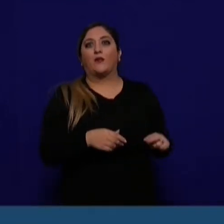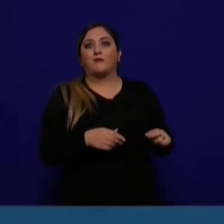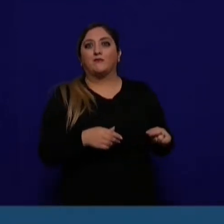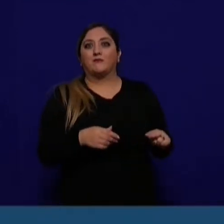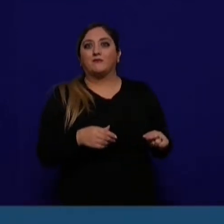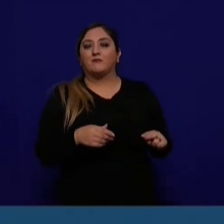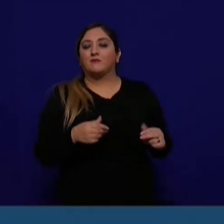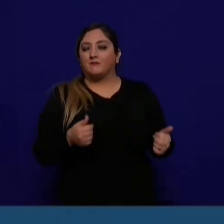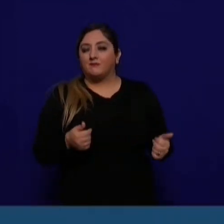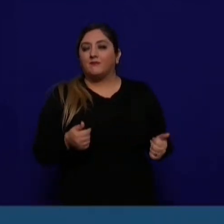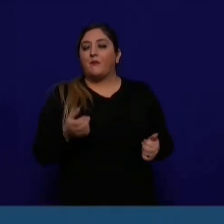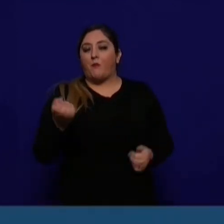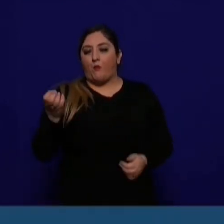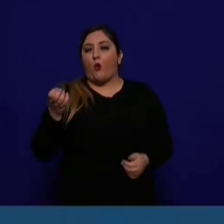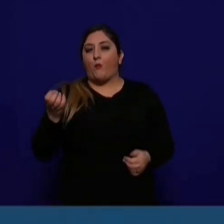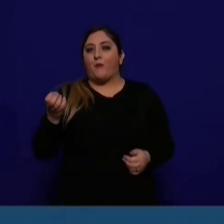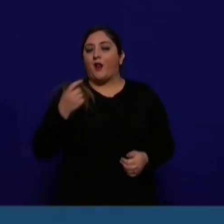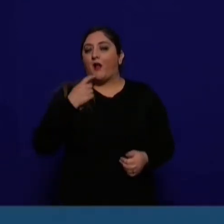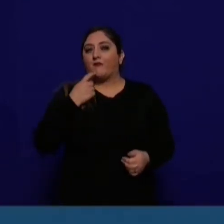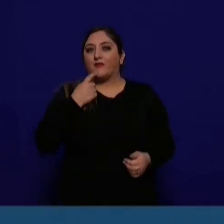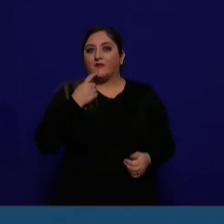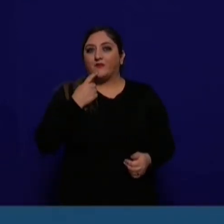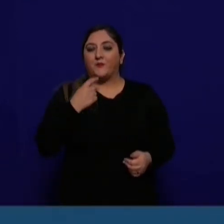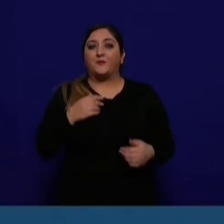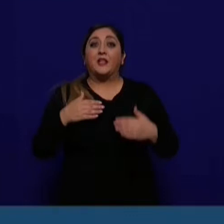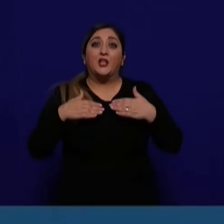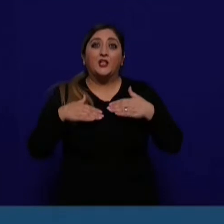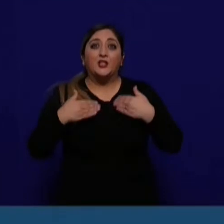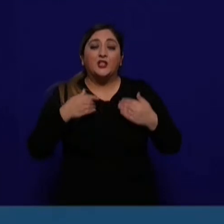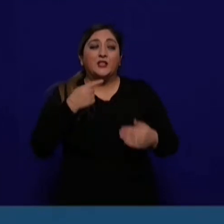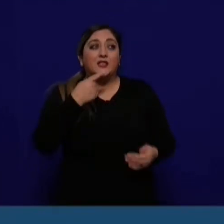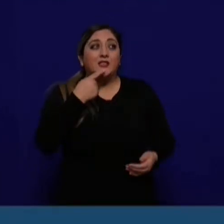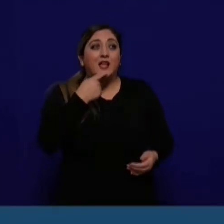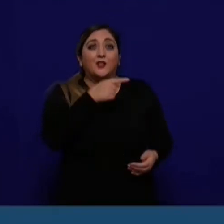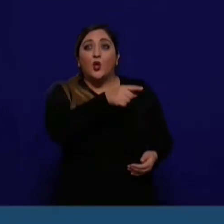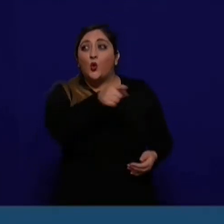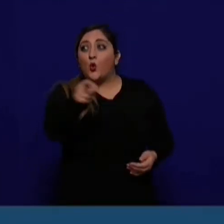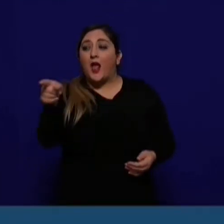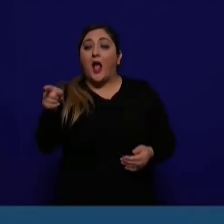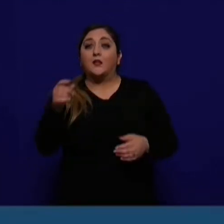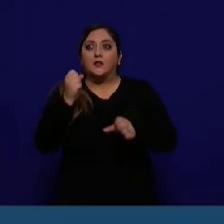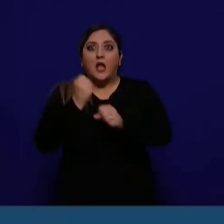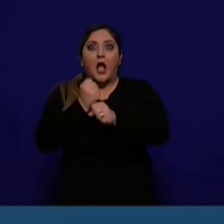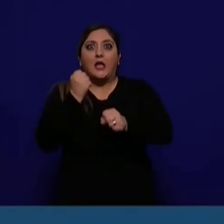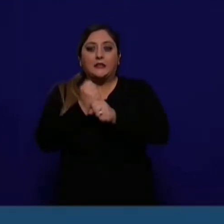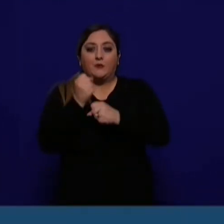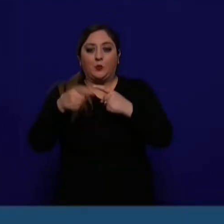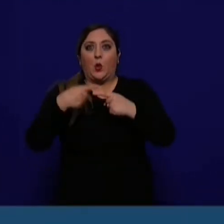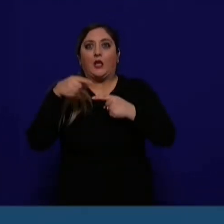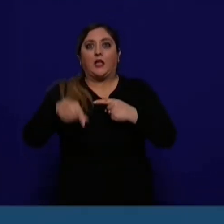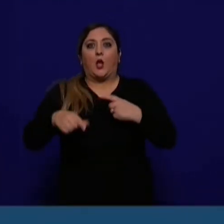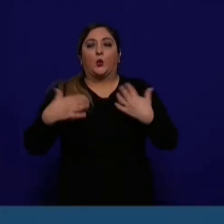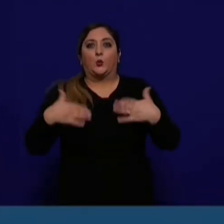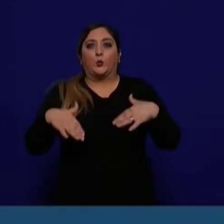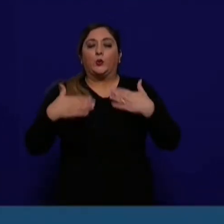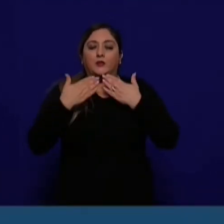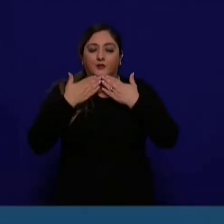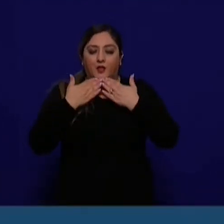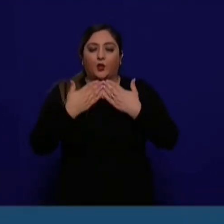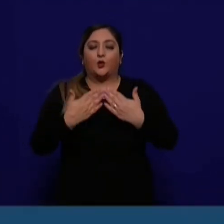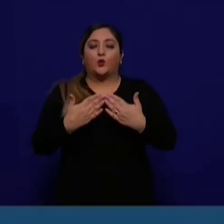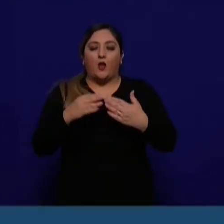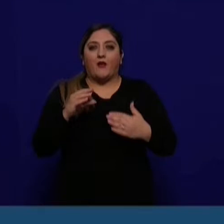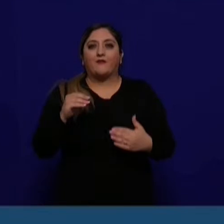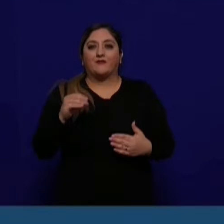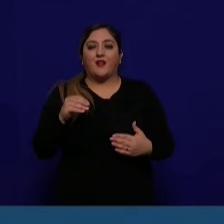ħatirċievi l-alert fuq il-mobile tiegħek. U nixtieq nirringrazzjaw hekk il-nies kollha li ħadmu fuq din l-update li